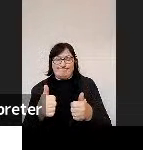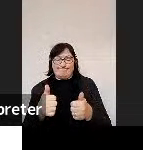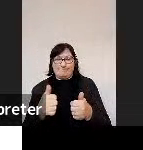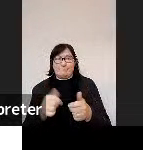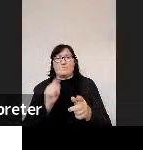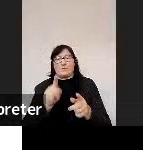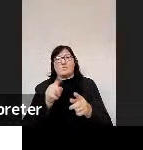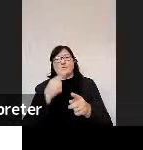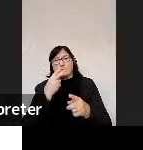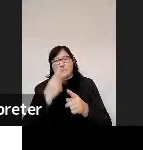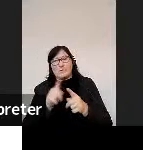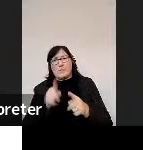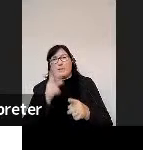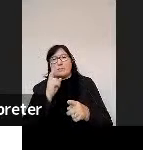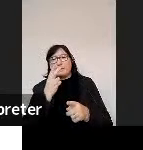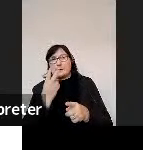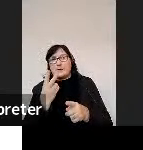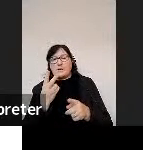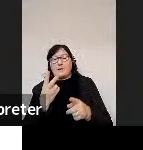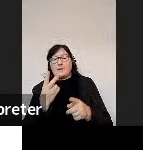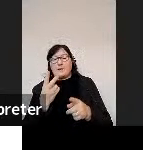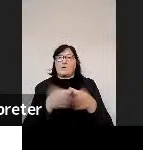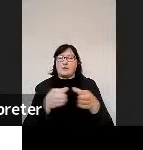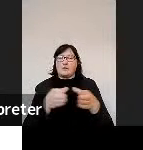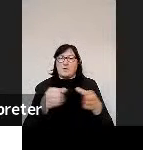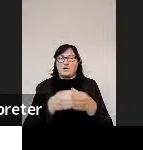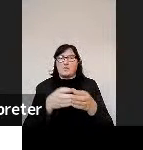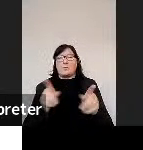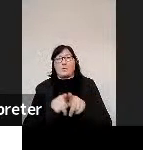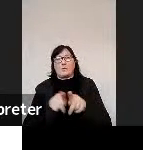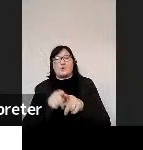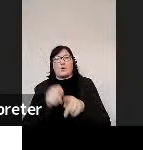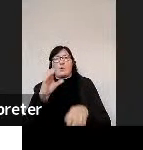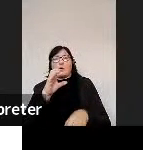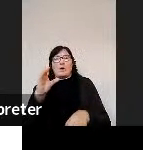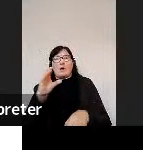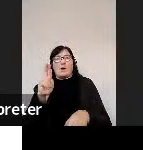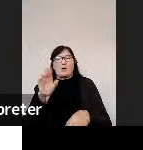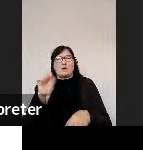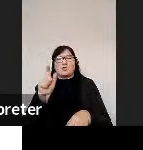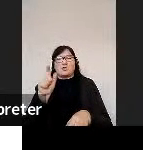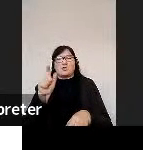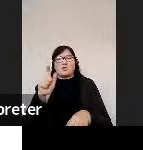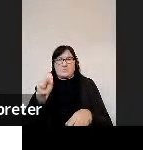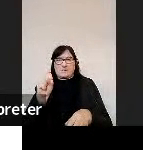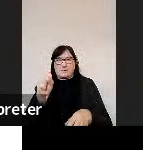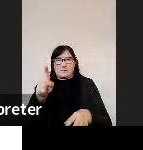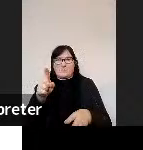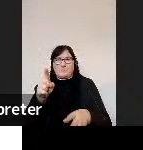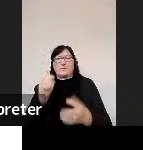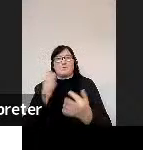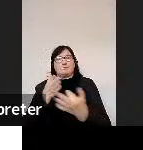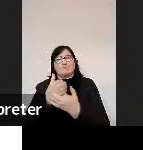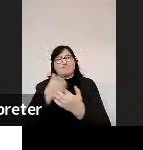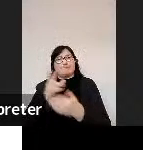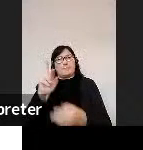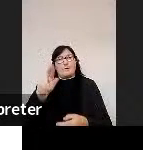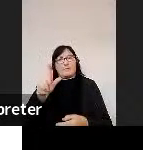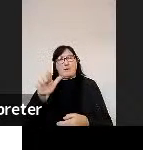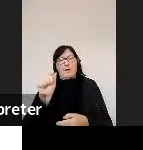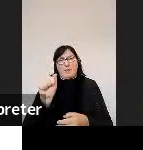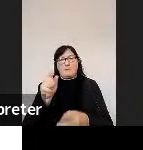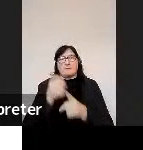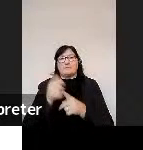Organizations and Customs appearing on your top menu. To access RLA, you would need to click on Customs on the top